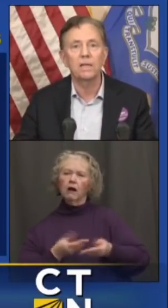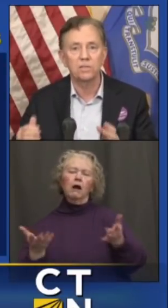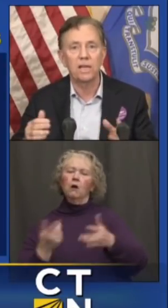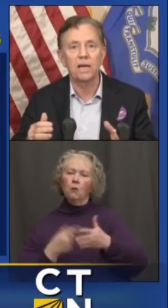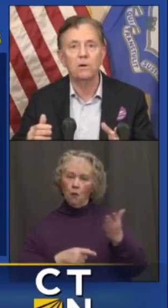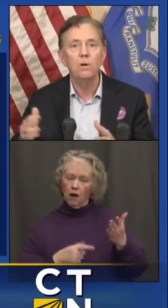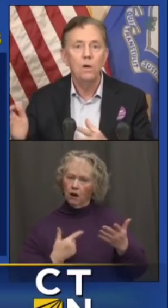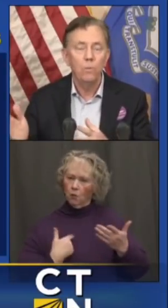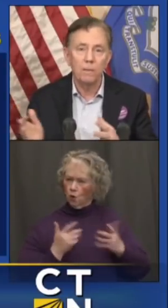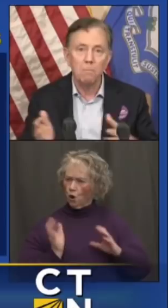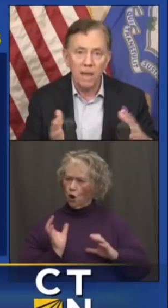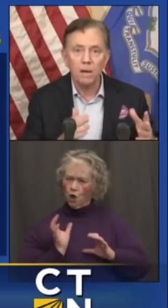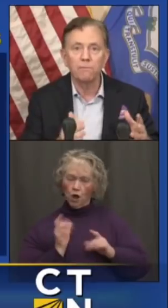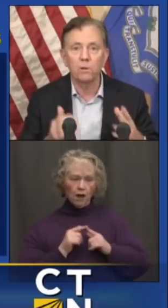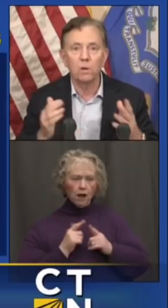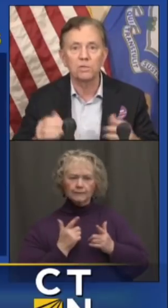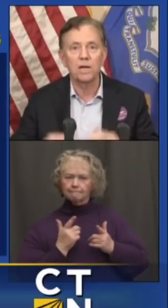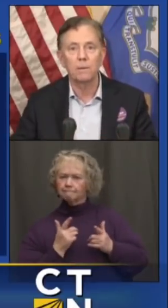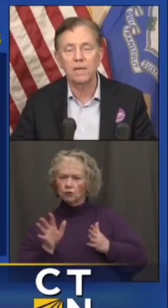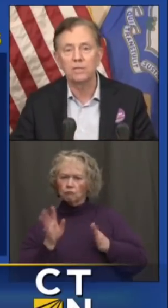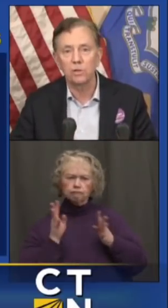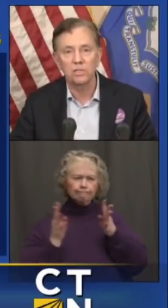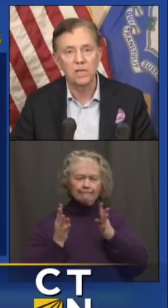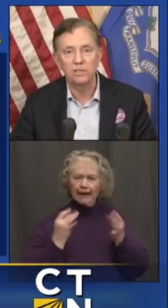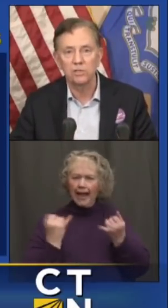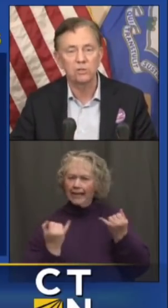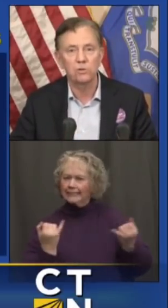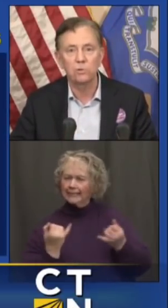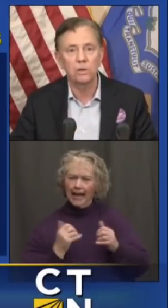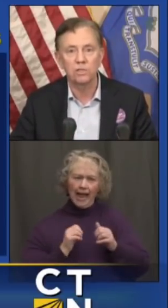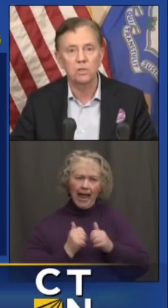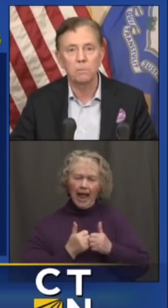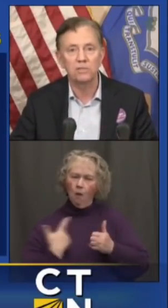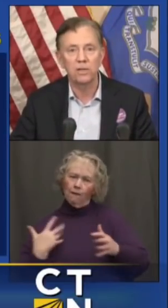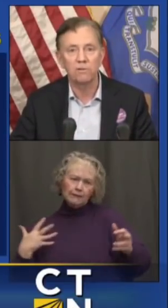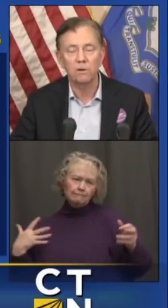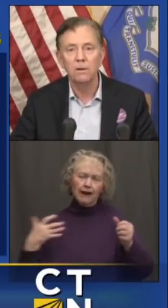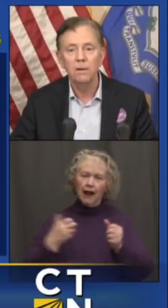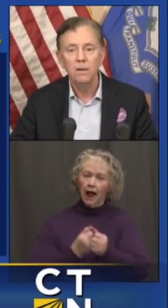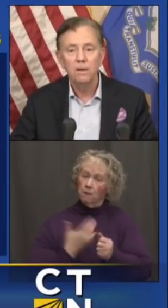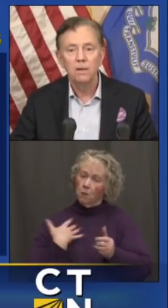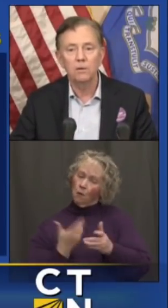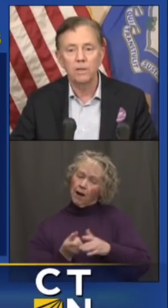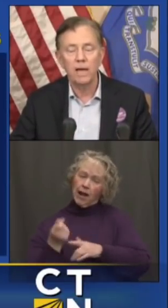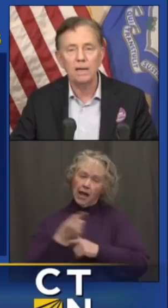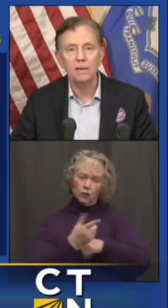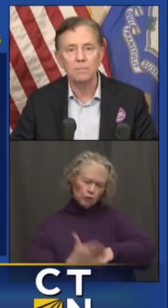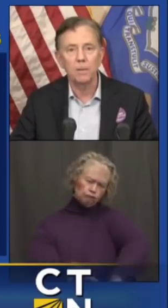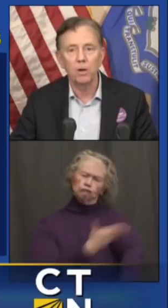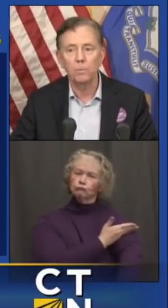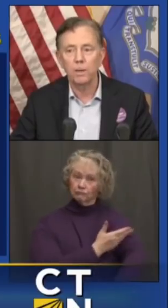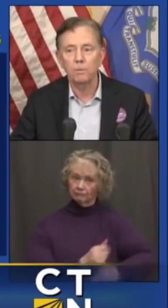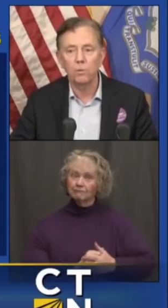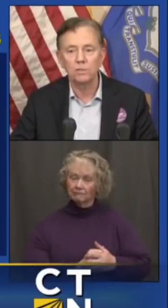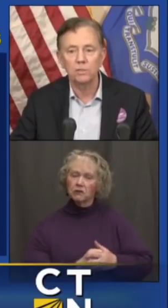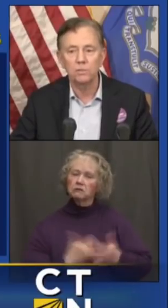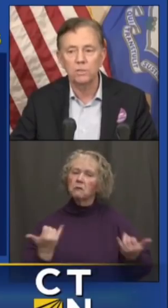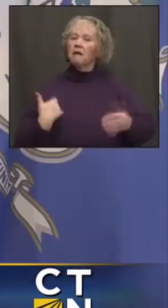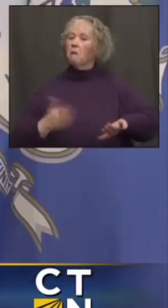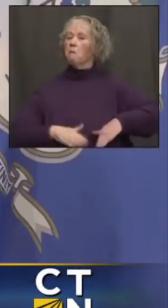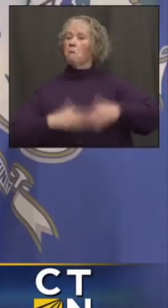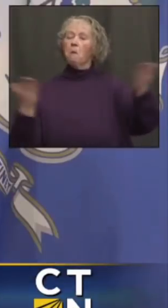seriously. We're going to be rolling out our extra money for schools very soon, be able to announce what that $200 million a